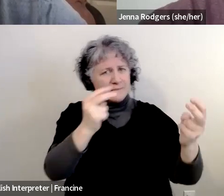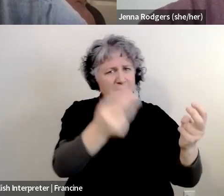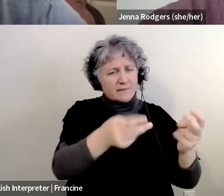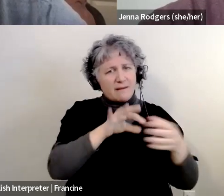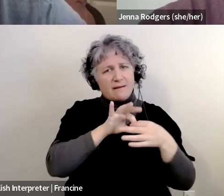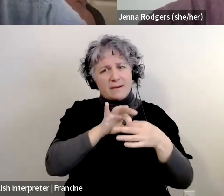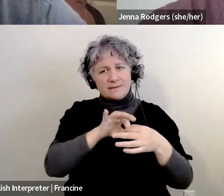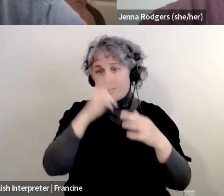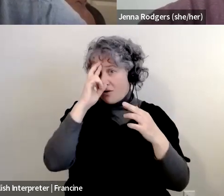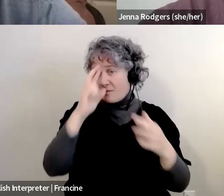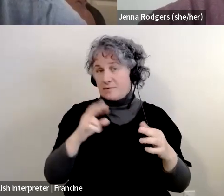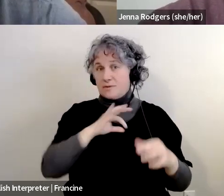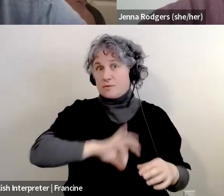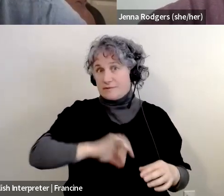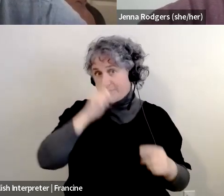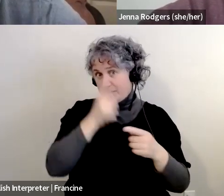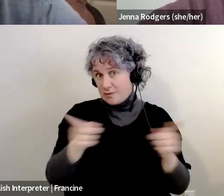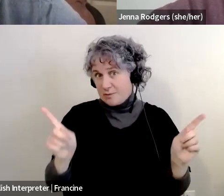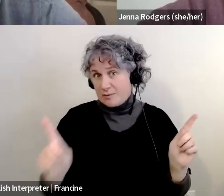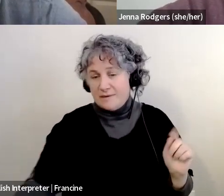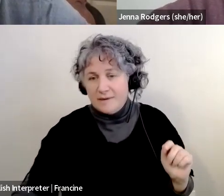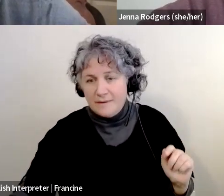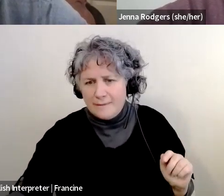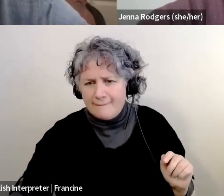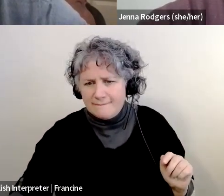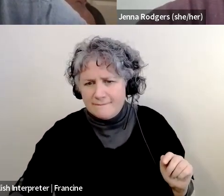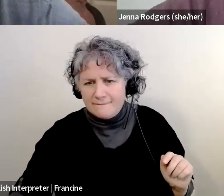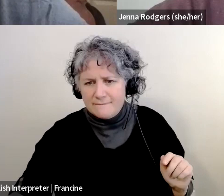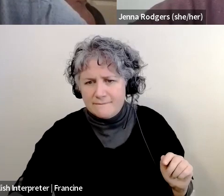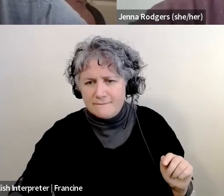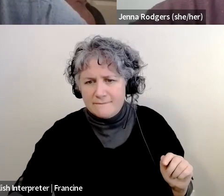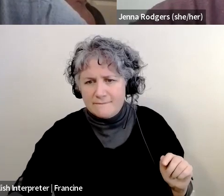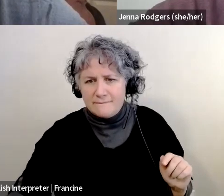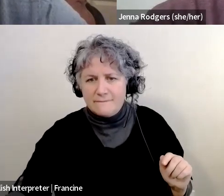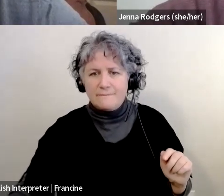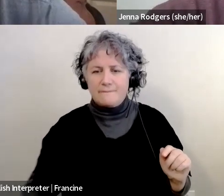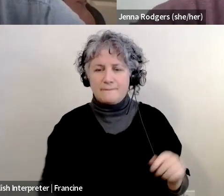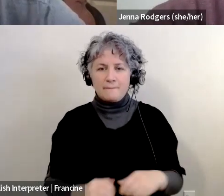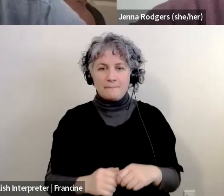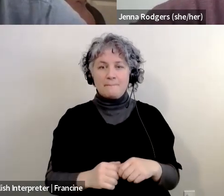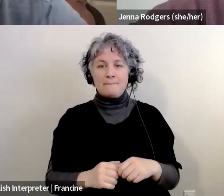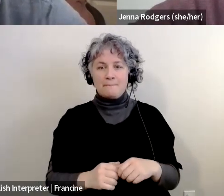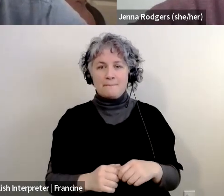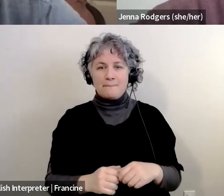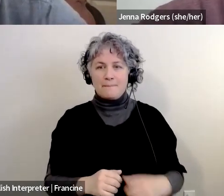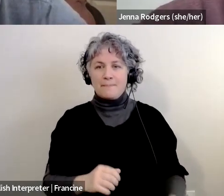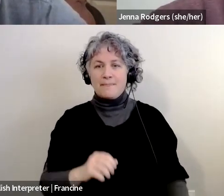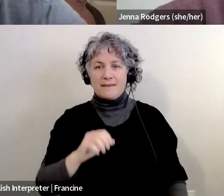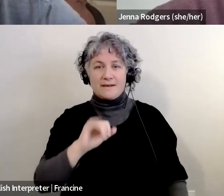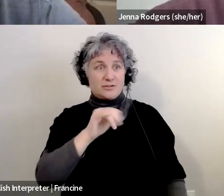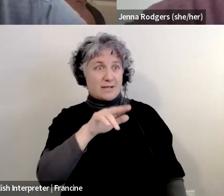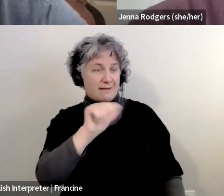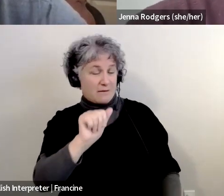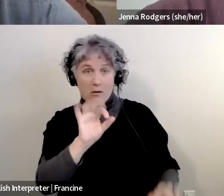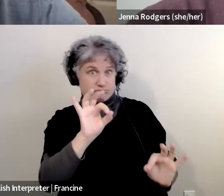hope that was useful to get to connect and talk with each other. Now, we'll go for it. Yeah, no, that's it. We're